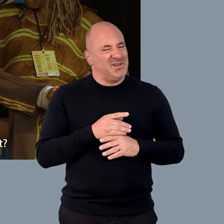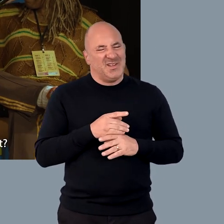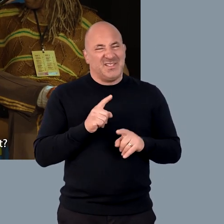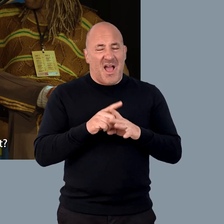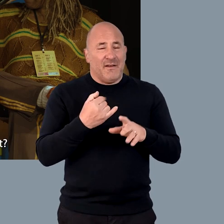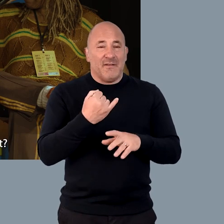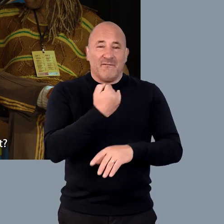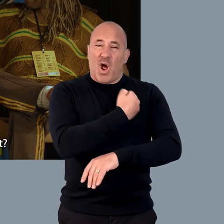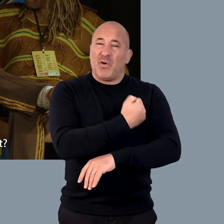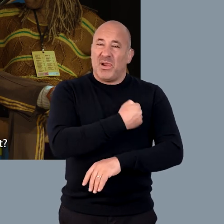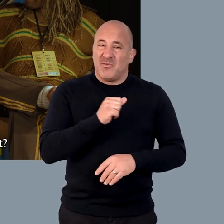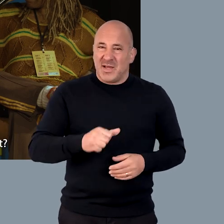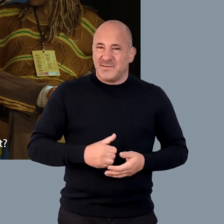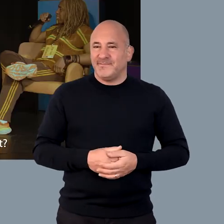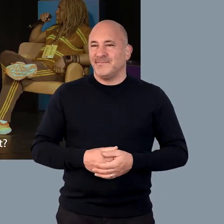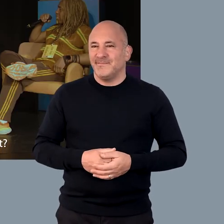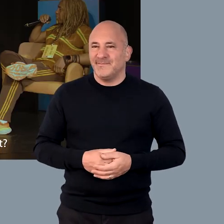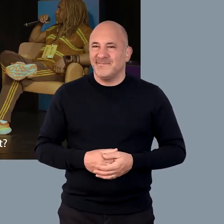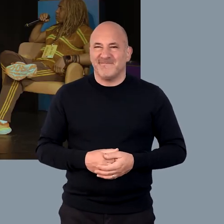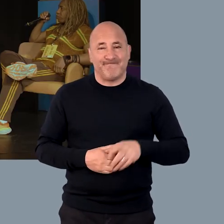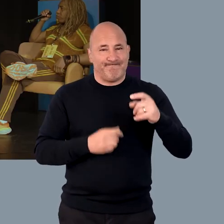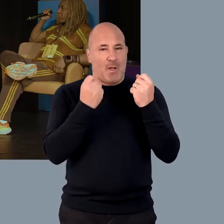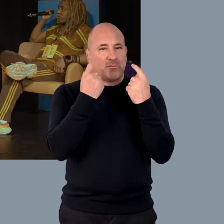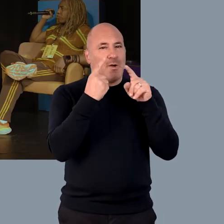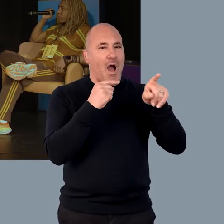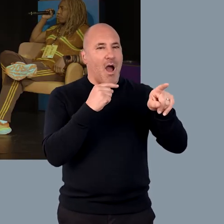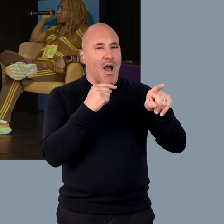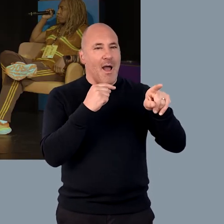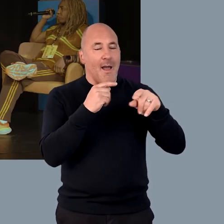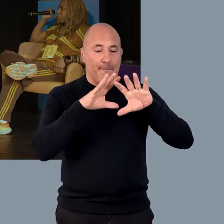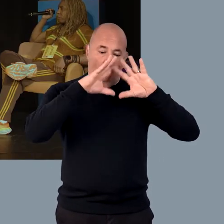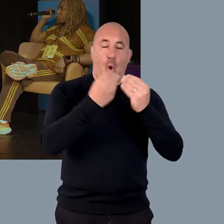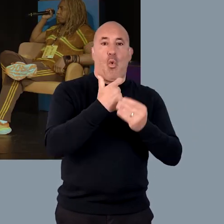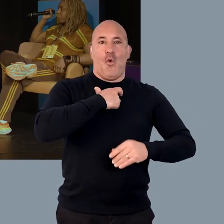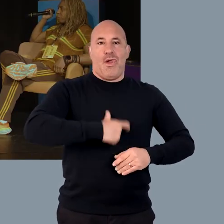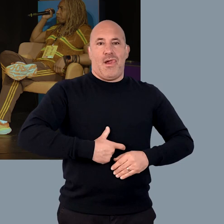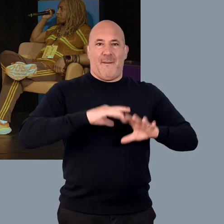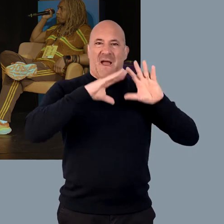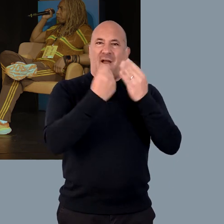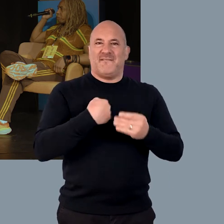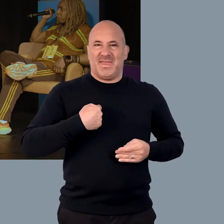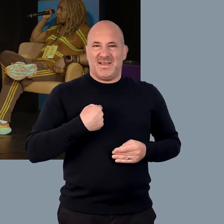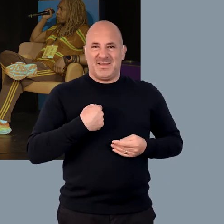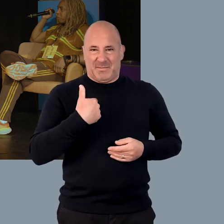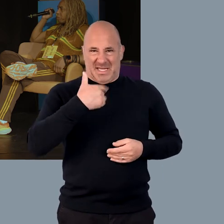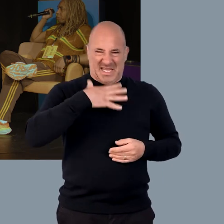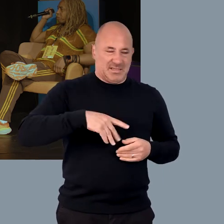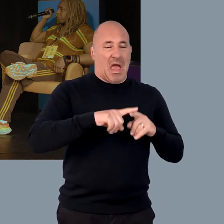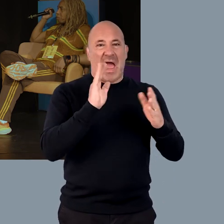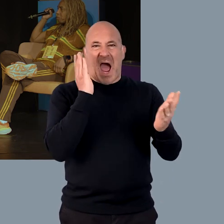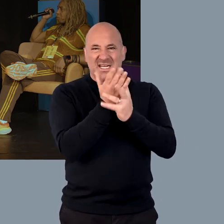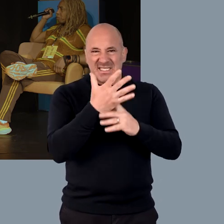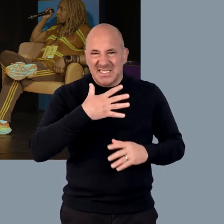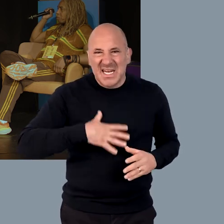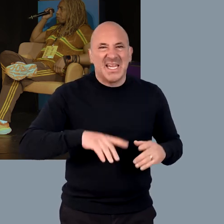You know, it's gonna be a bit of a vulnerable thing kind of Yeah, I think they had the idea of as well that that being a whole human